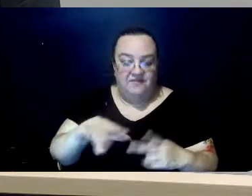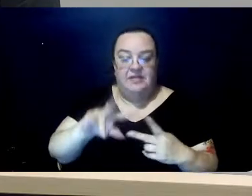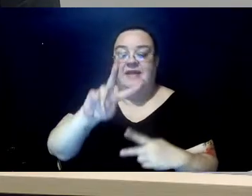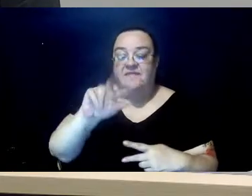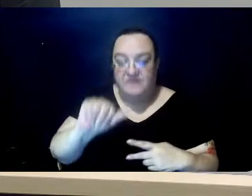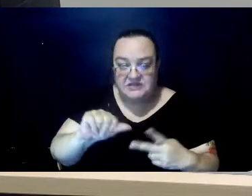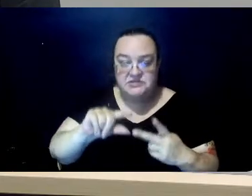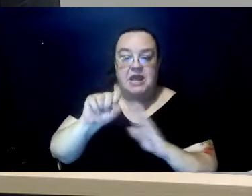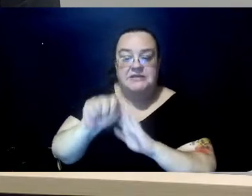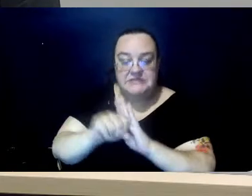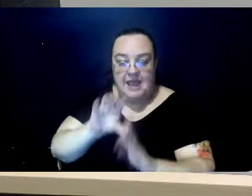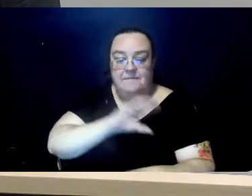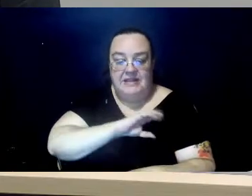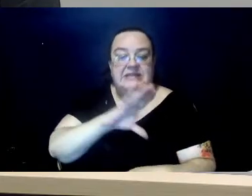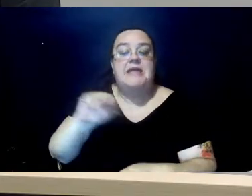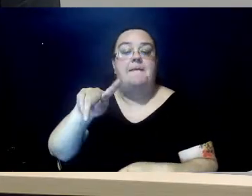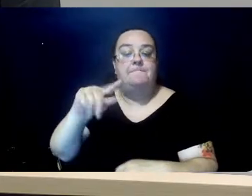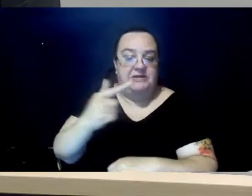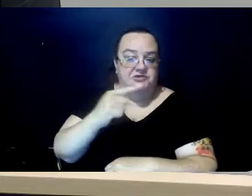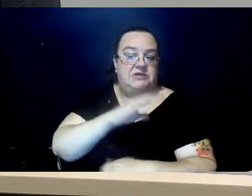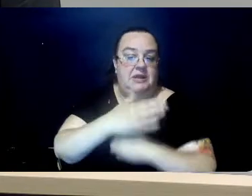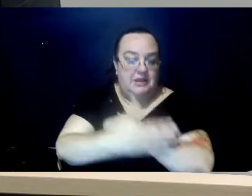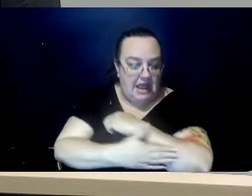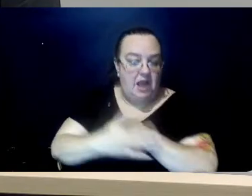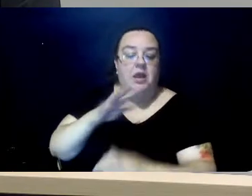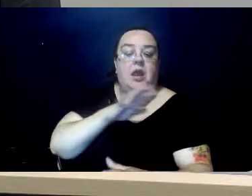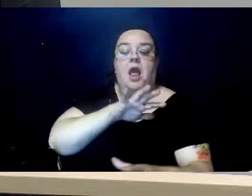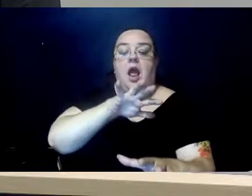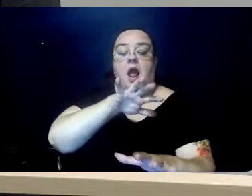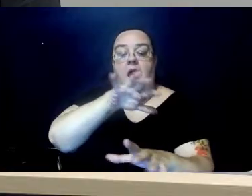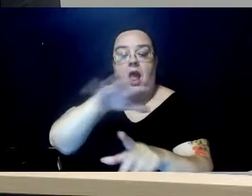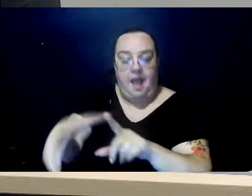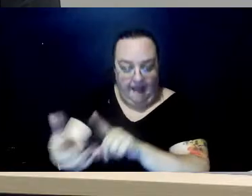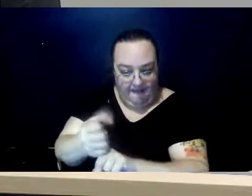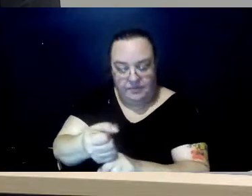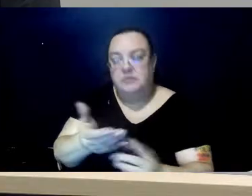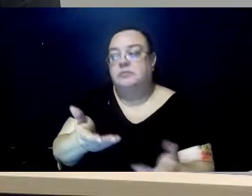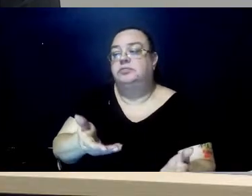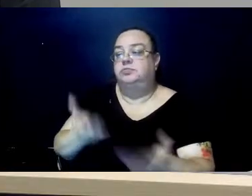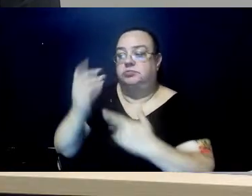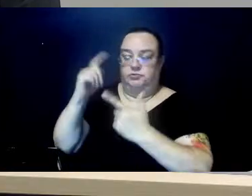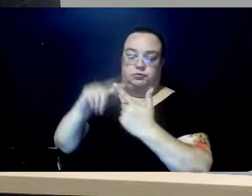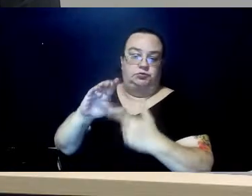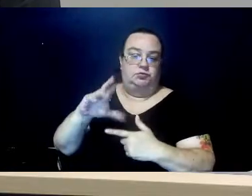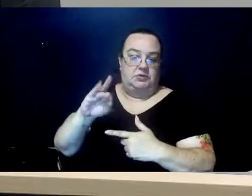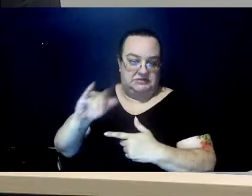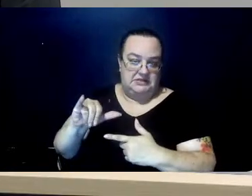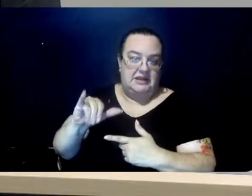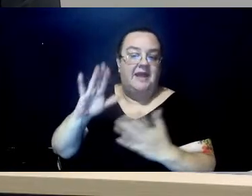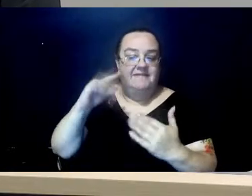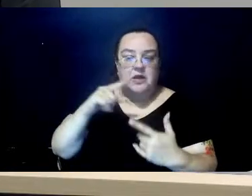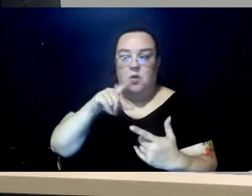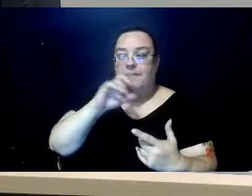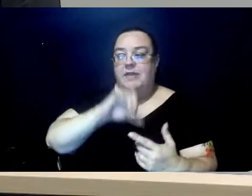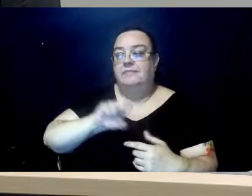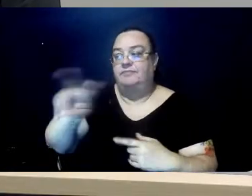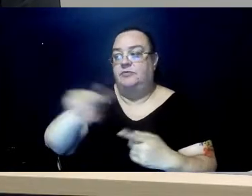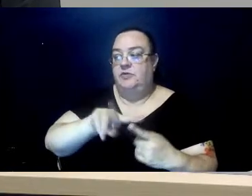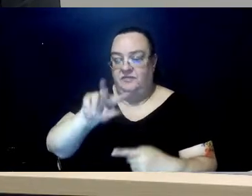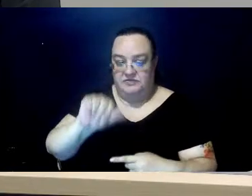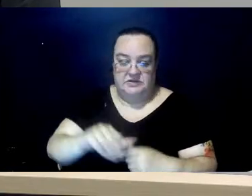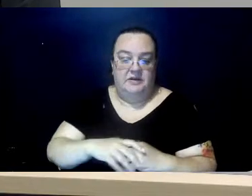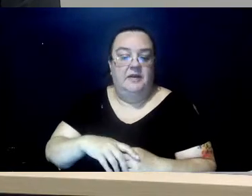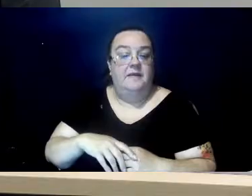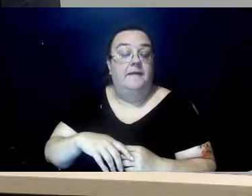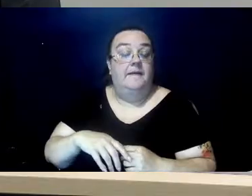to apprehend the individual that bailed out, and that individual was taken into custody and facing extradition. Busy day. So, Councilmember it's a